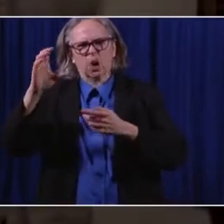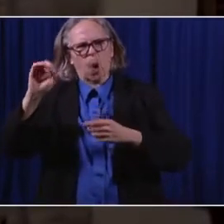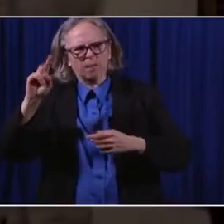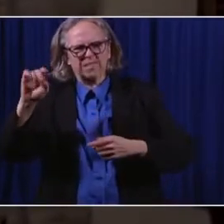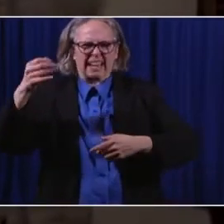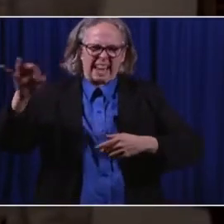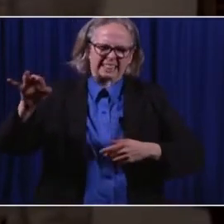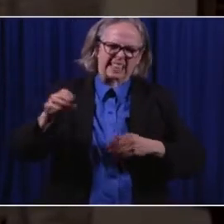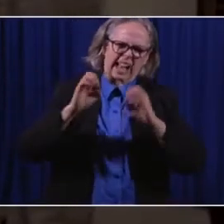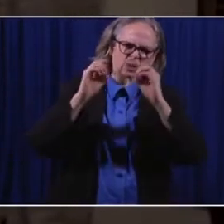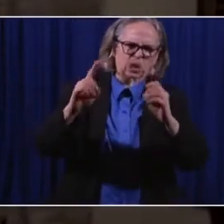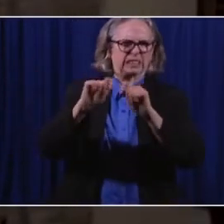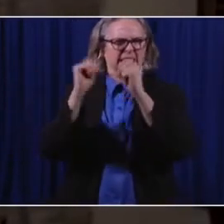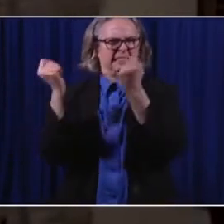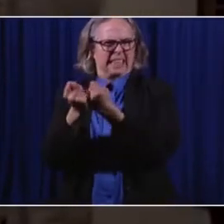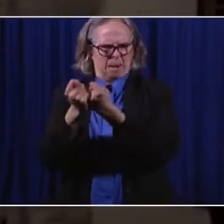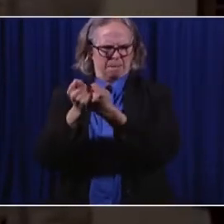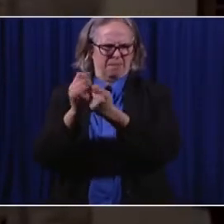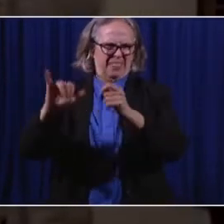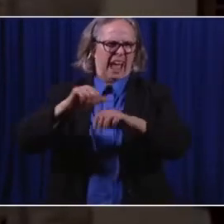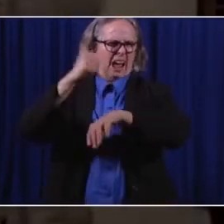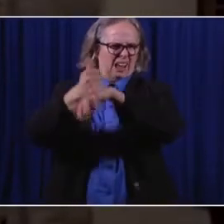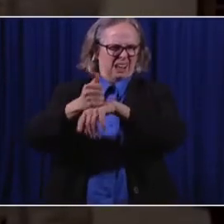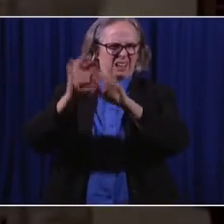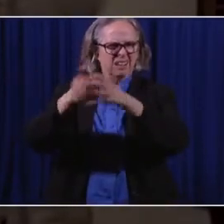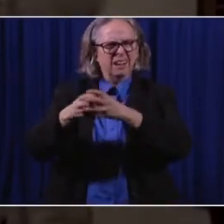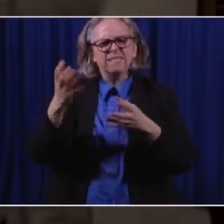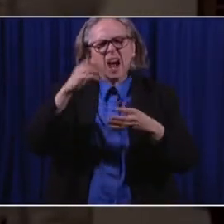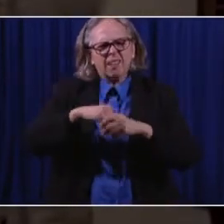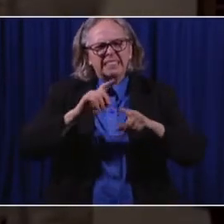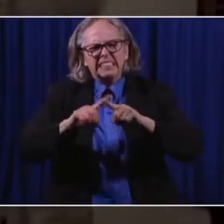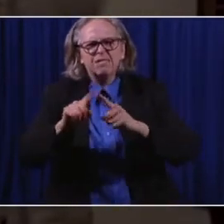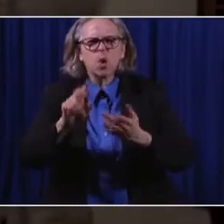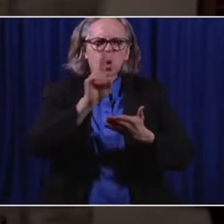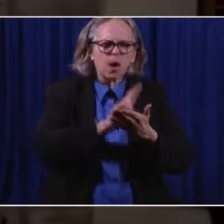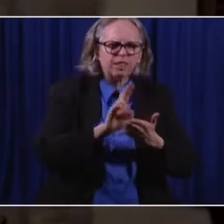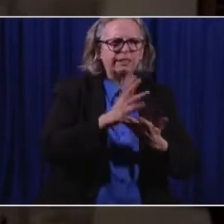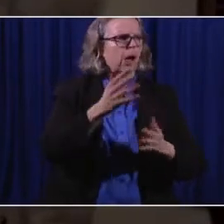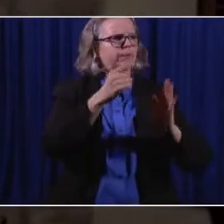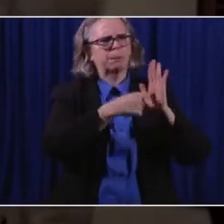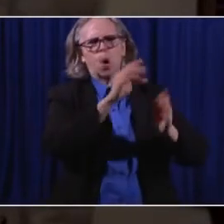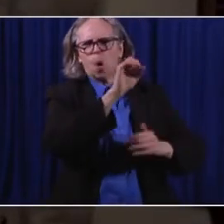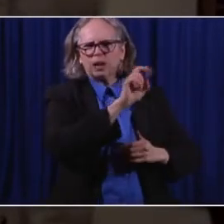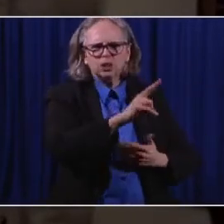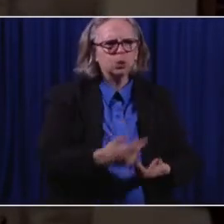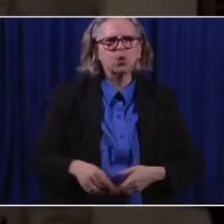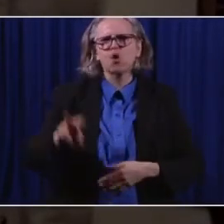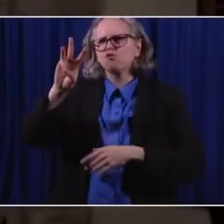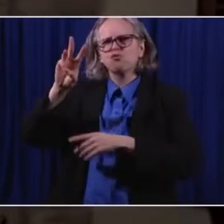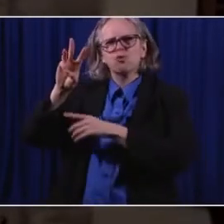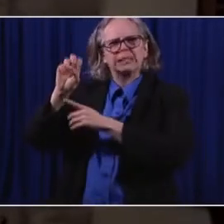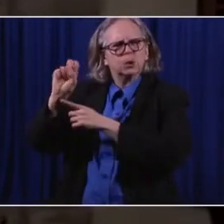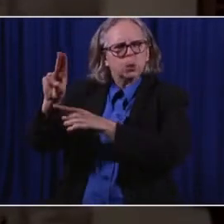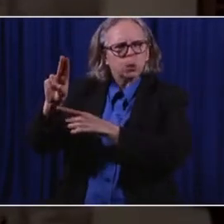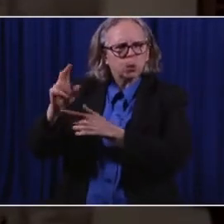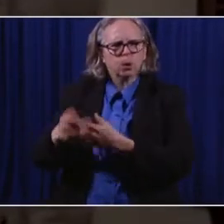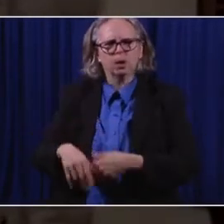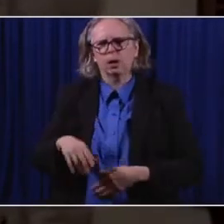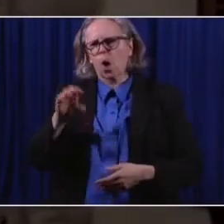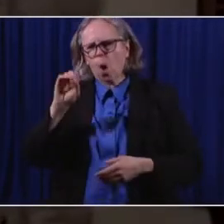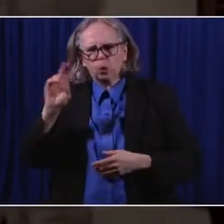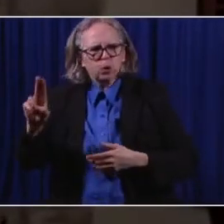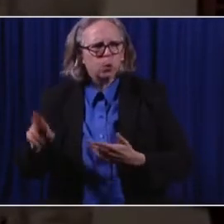Resource Center, the Ohio State University, Wright State University, Ohio University, and the Post-Acute Rapid Response Team, to help us